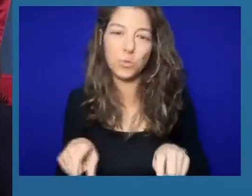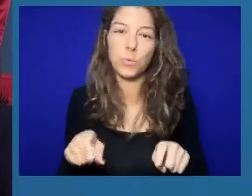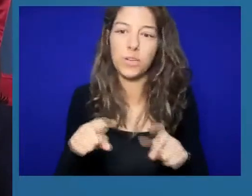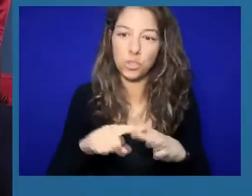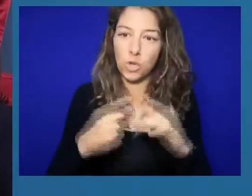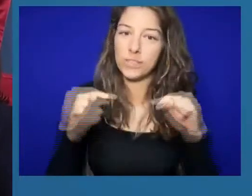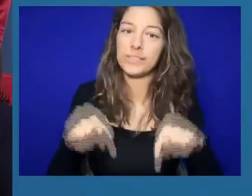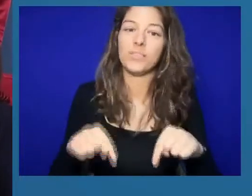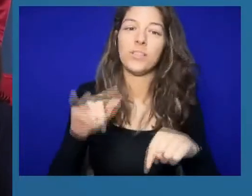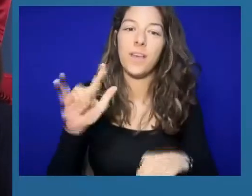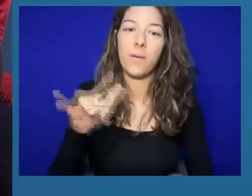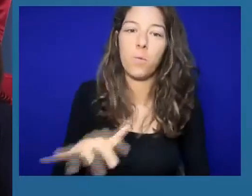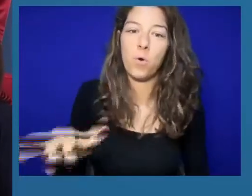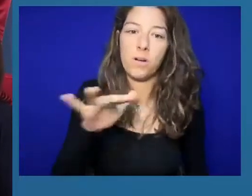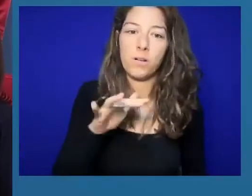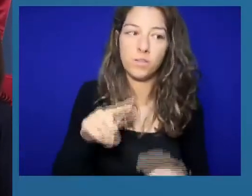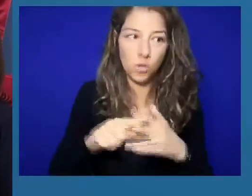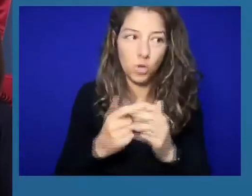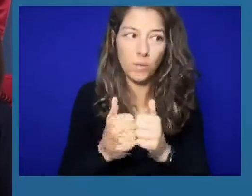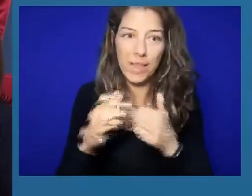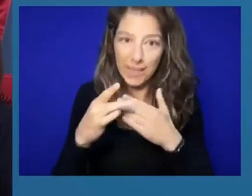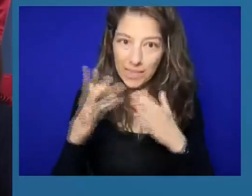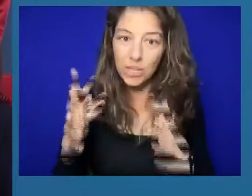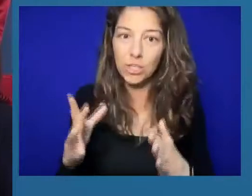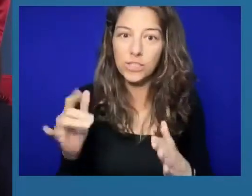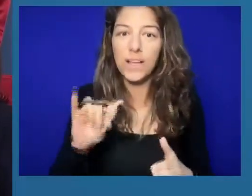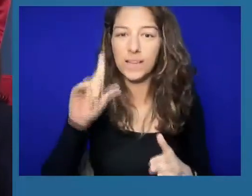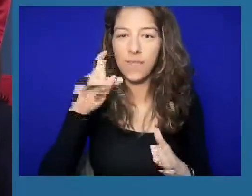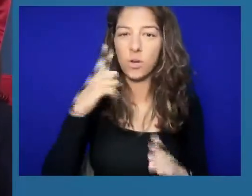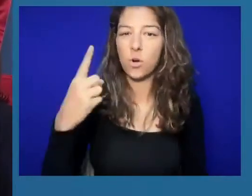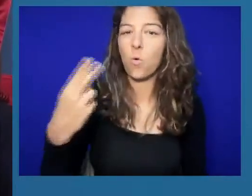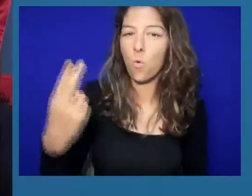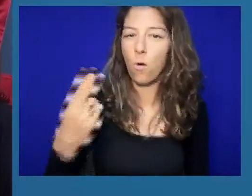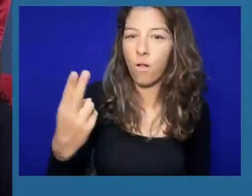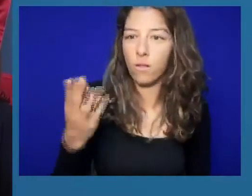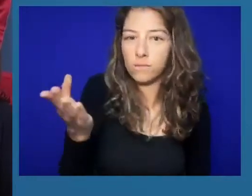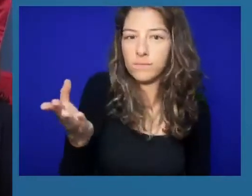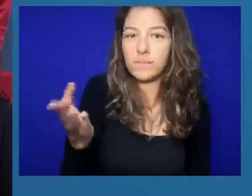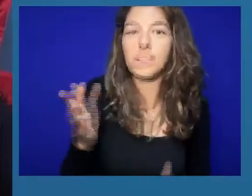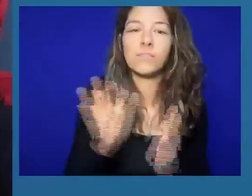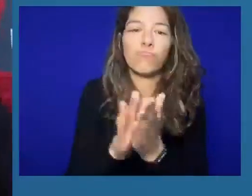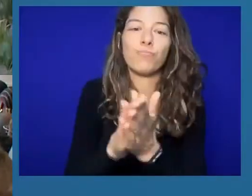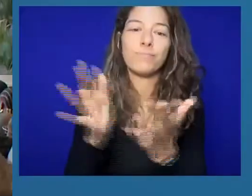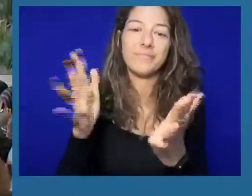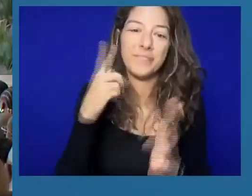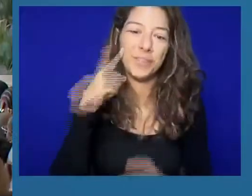the airport, and it starts with leaders like Governor Hochul right here. Let's give a hand to Governor Hochul.